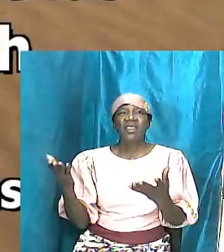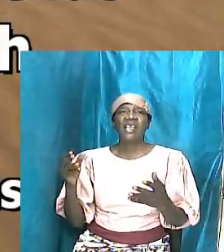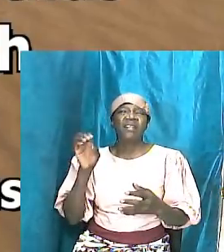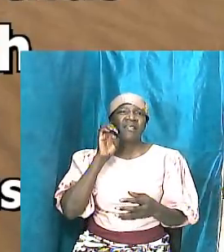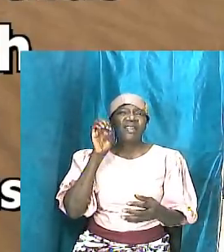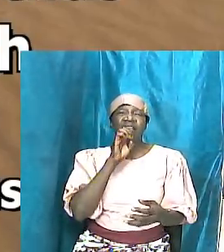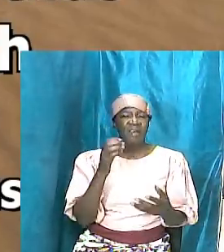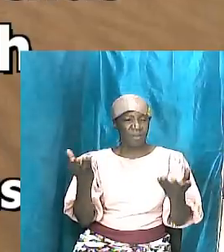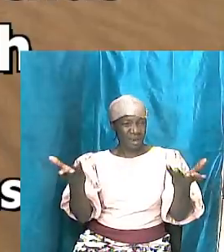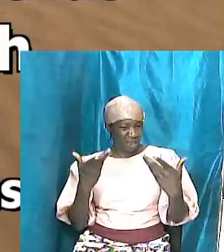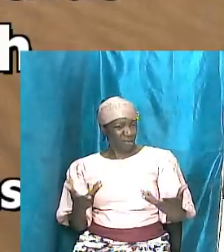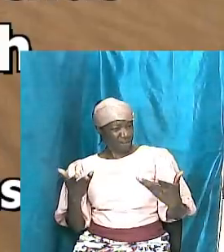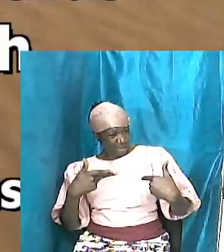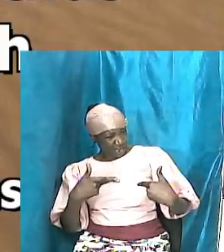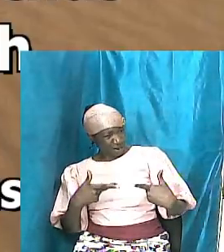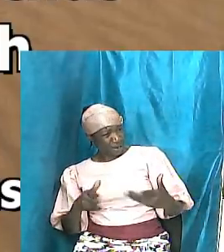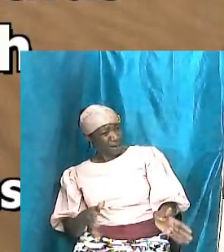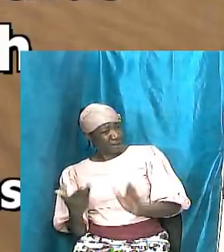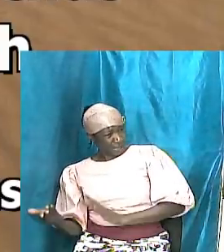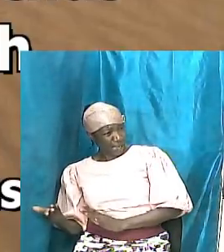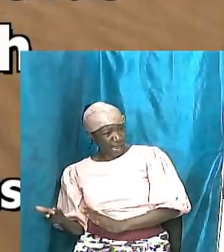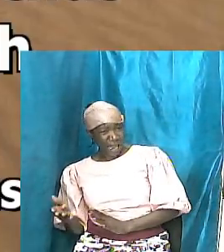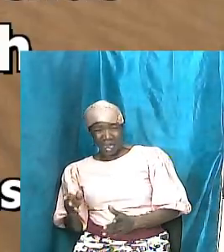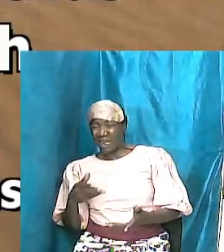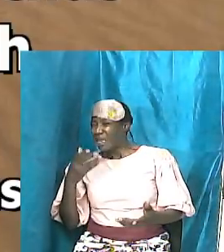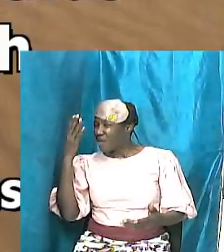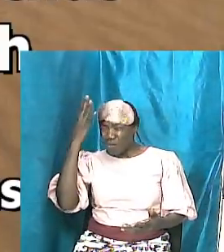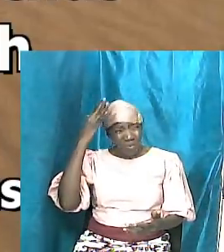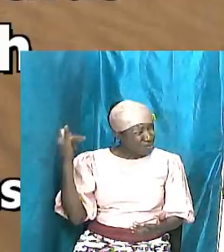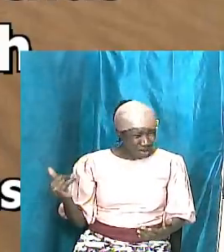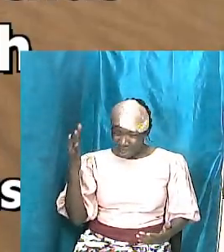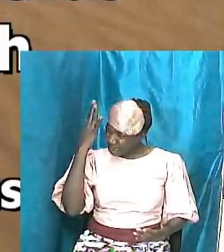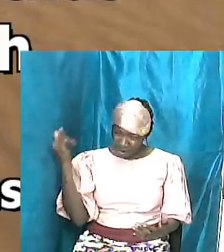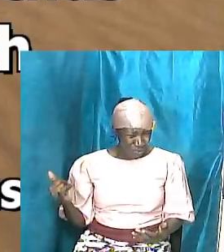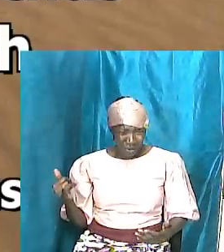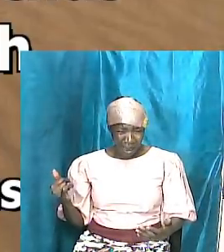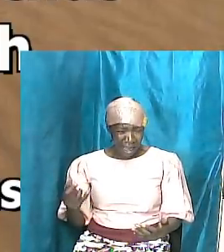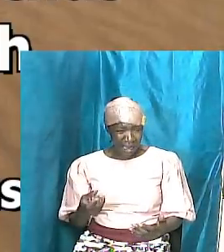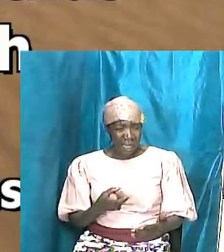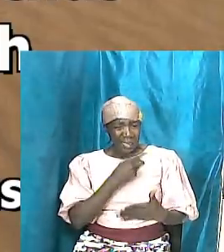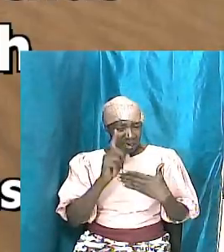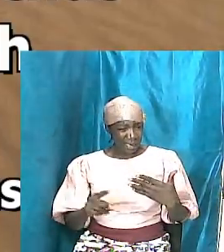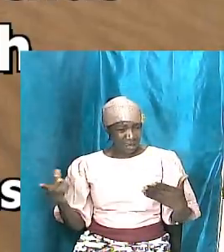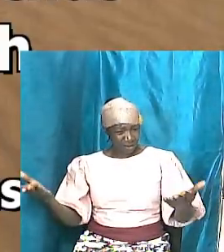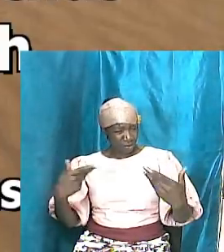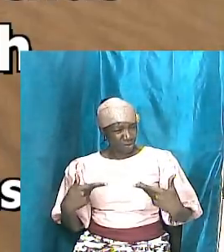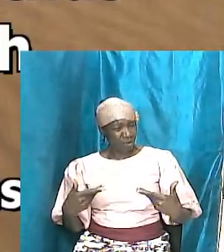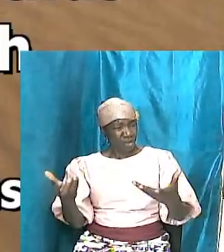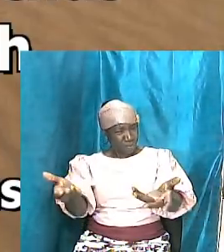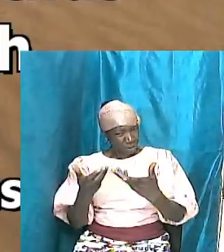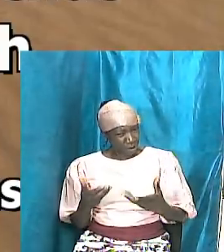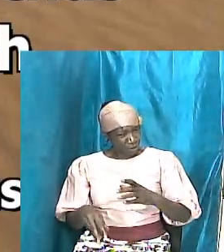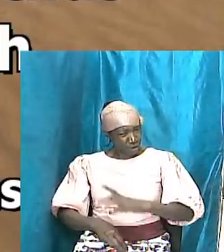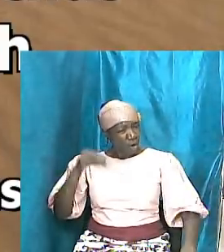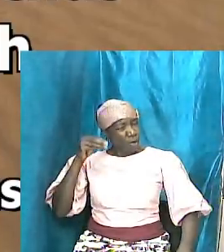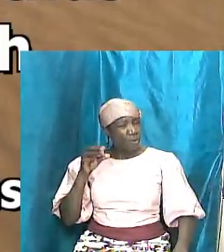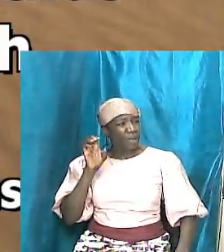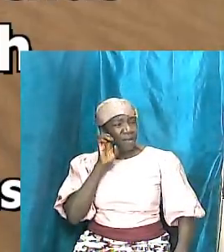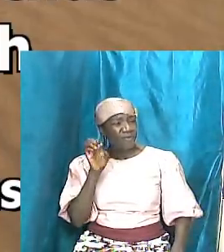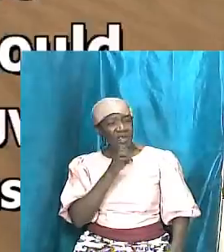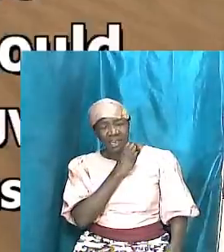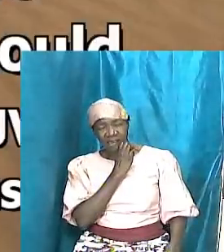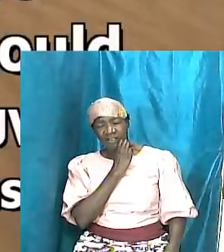to die in the wilderness? Wherefore hast thou dealt thus with us to carry us forth out of Egypt?" And